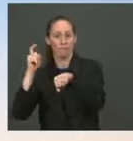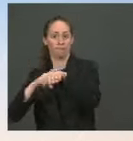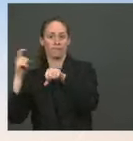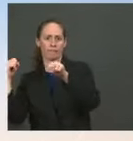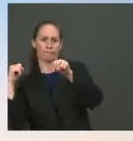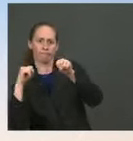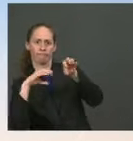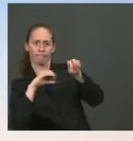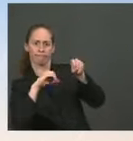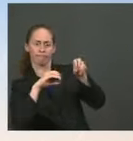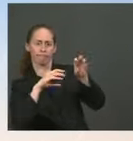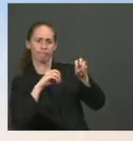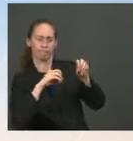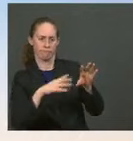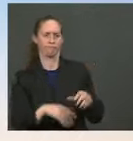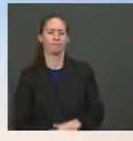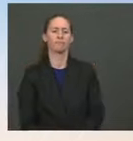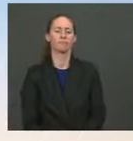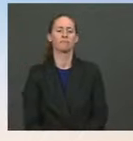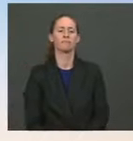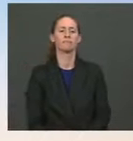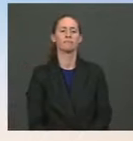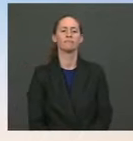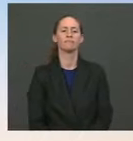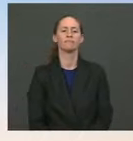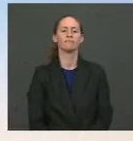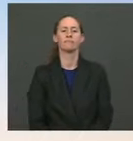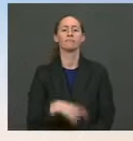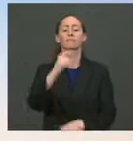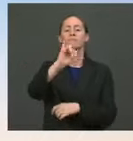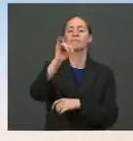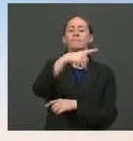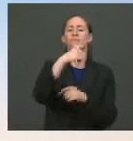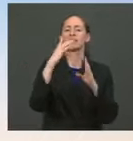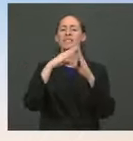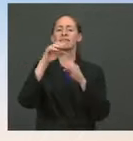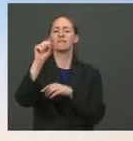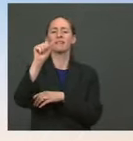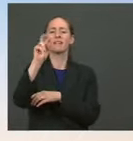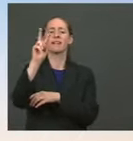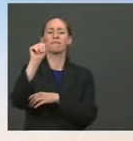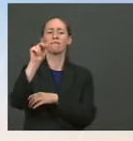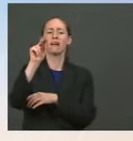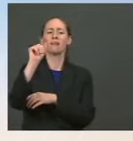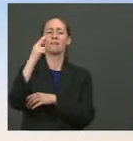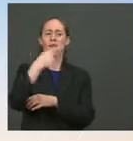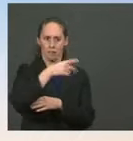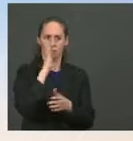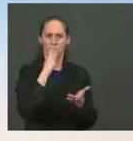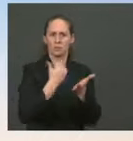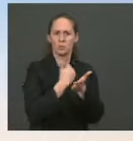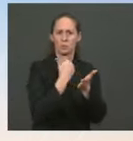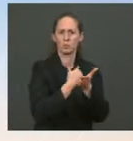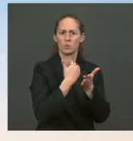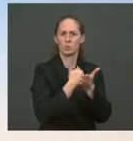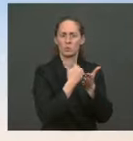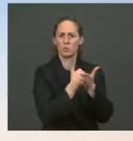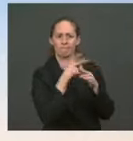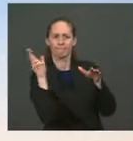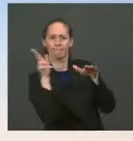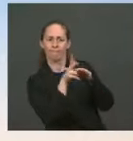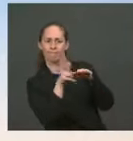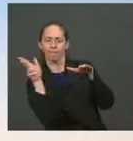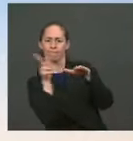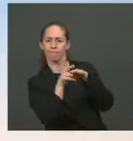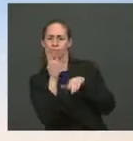third busiest port in the country, will have 5 pop-up sites in Georgia and North Carolina that will help ease